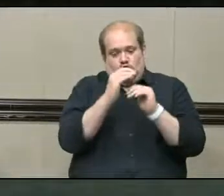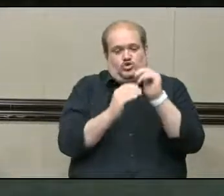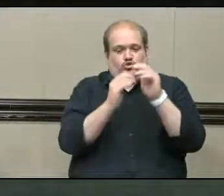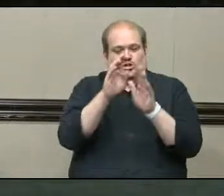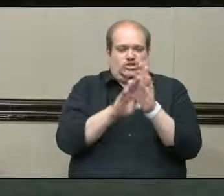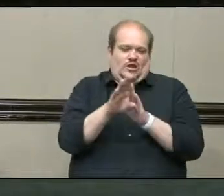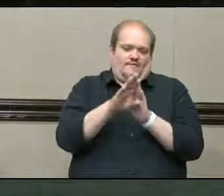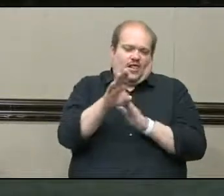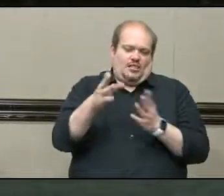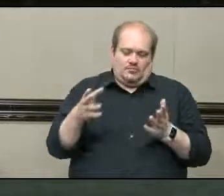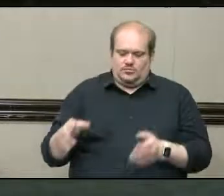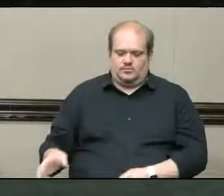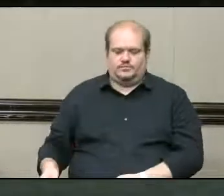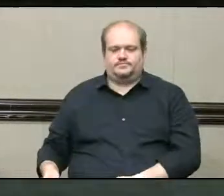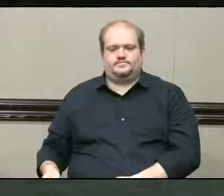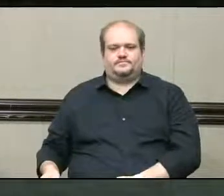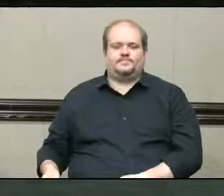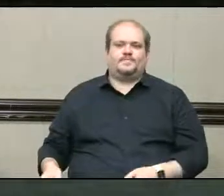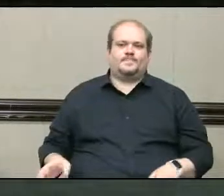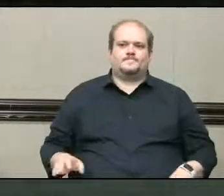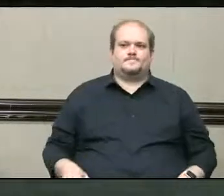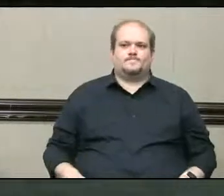site.